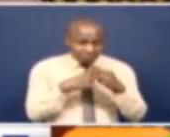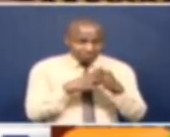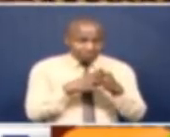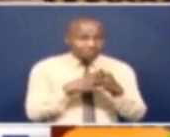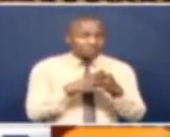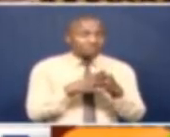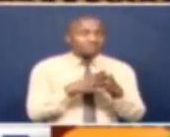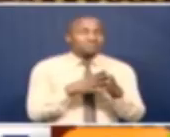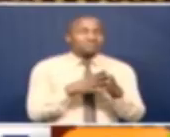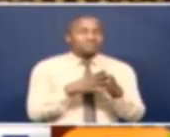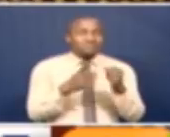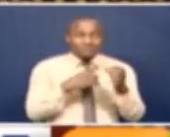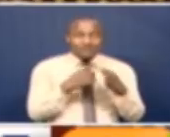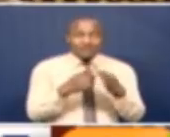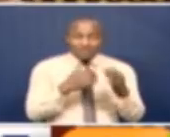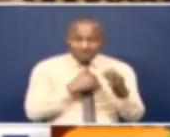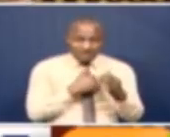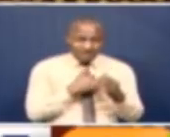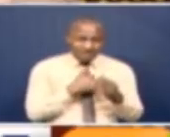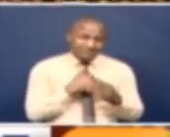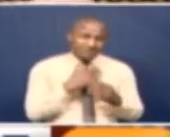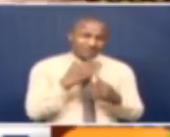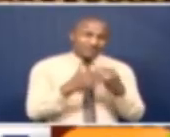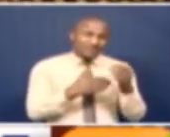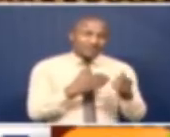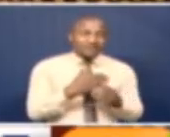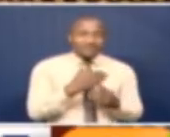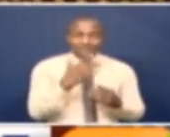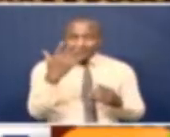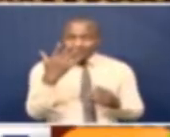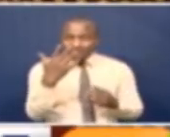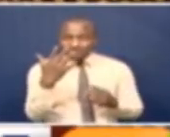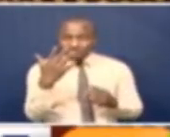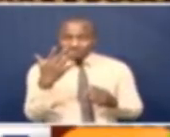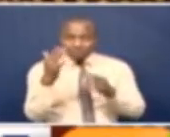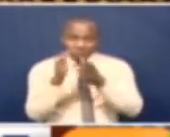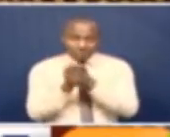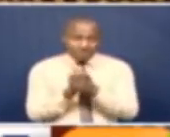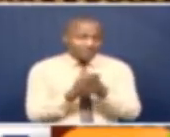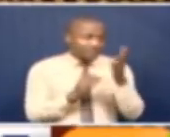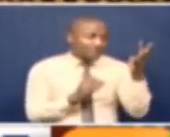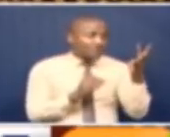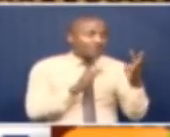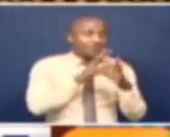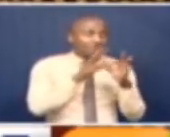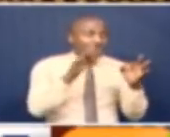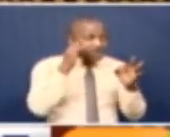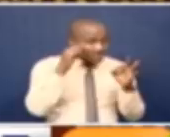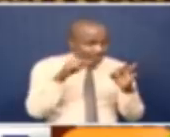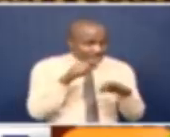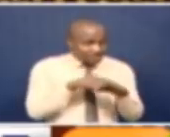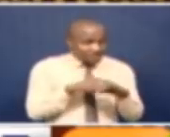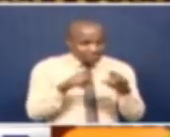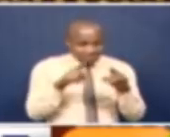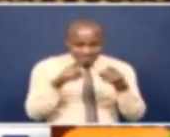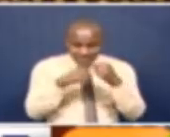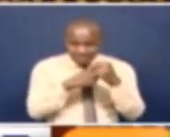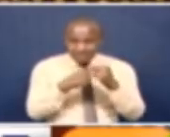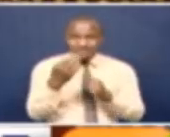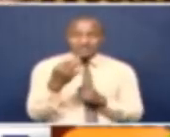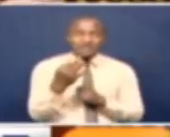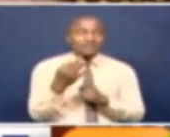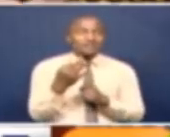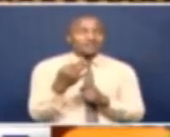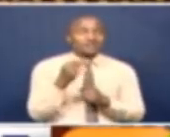close, we had a 5-4. Five from Jubilee, four from Code. This time, I think the numbers might be 6-3. So